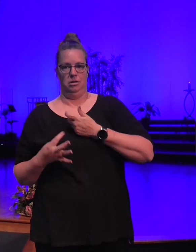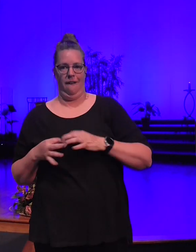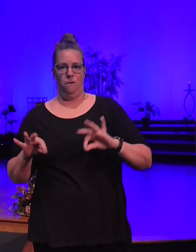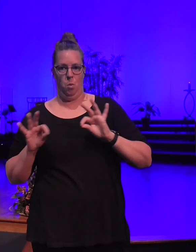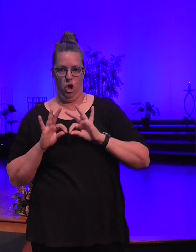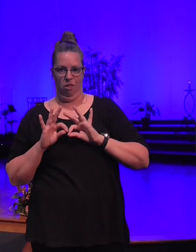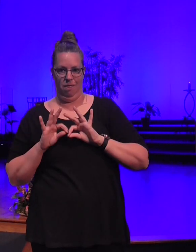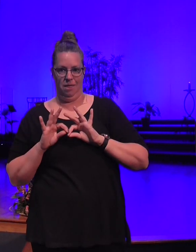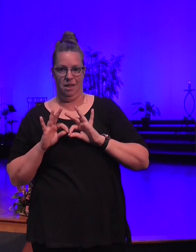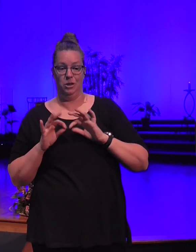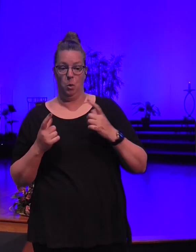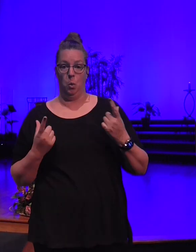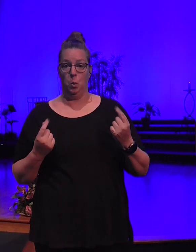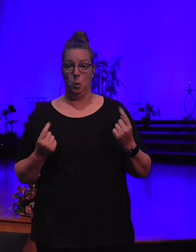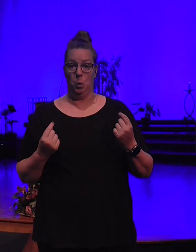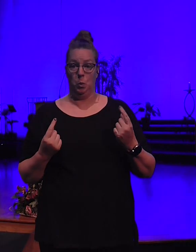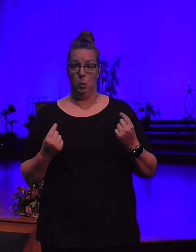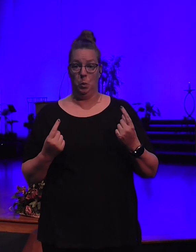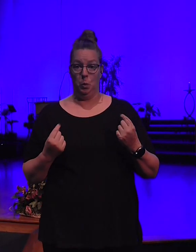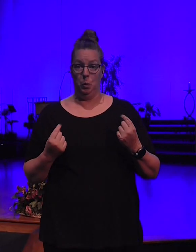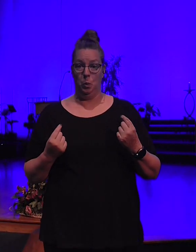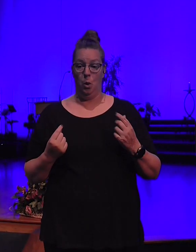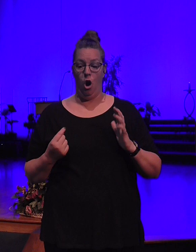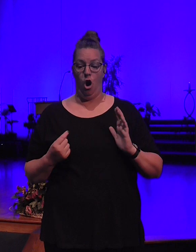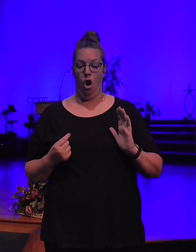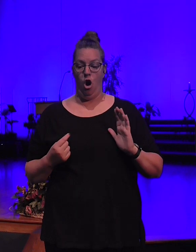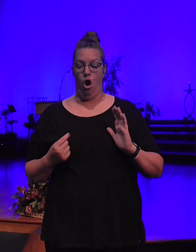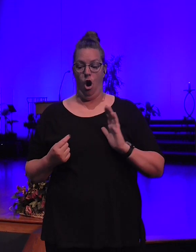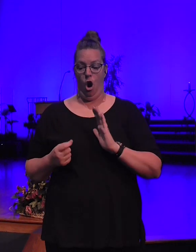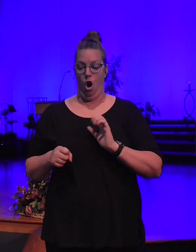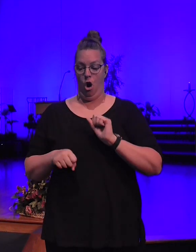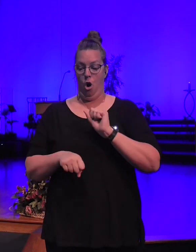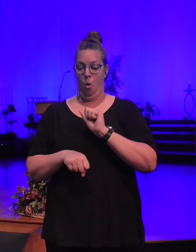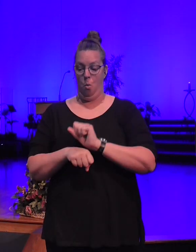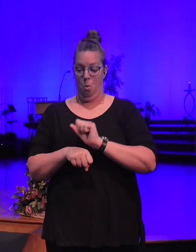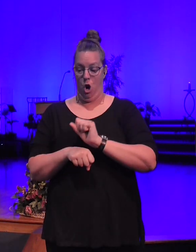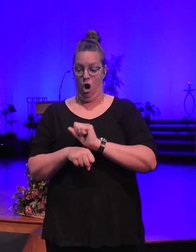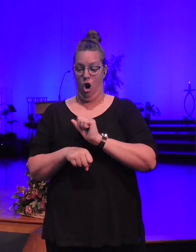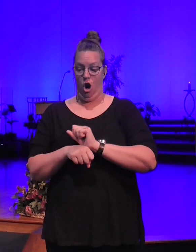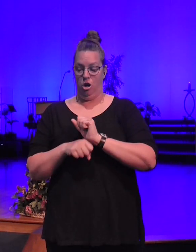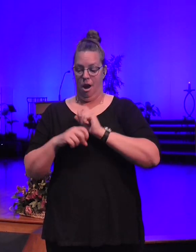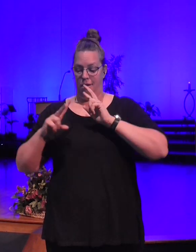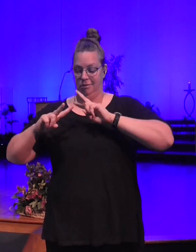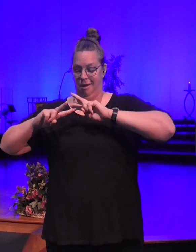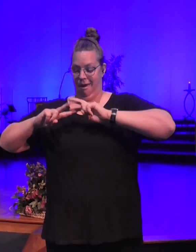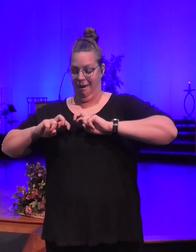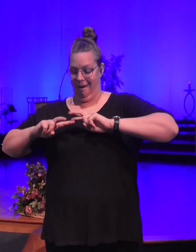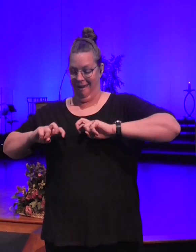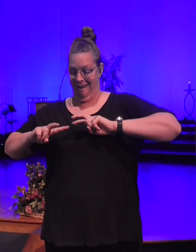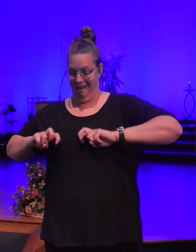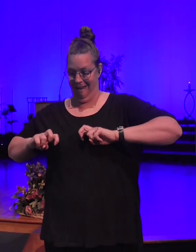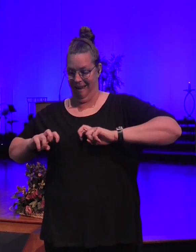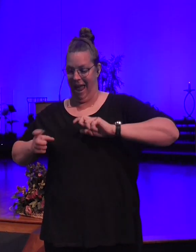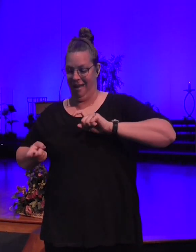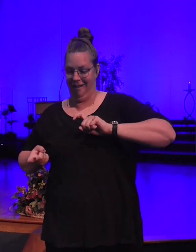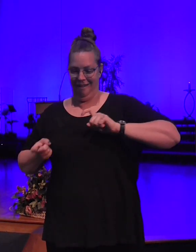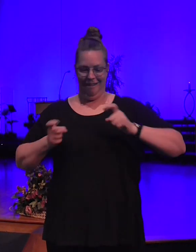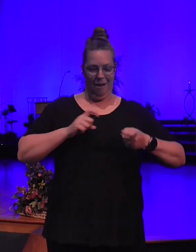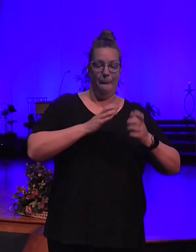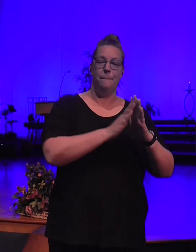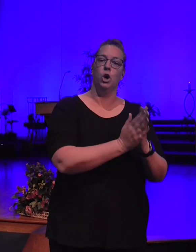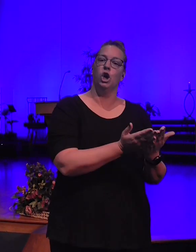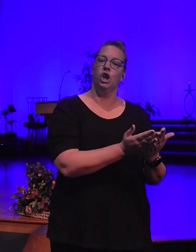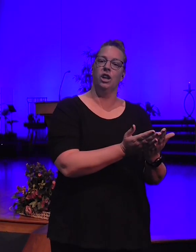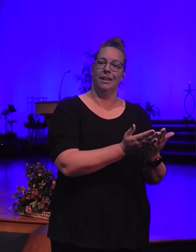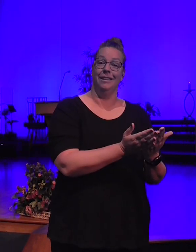what she's done is she's taken her work with this topic and put it into a book form. And what